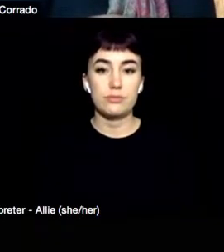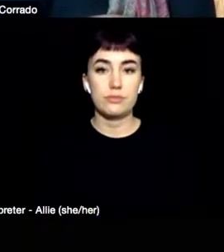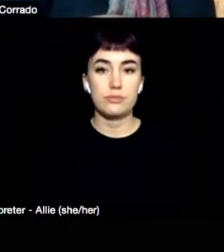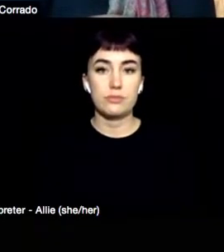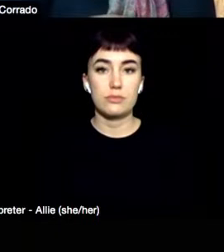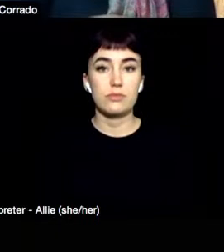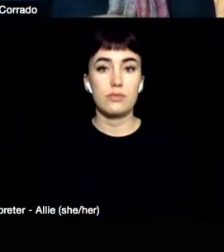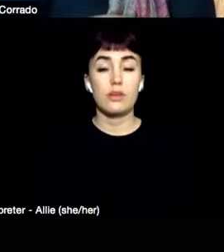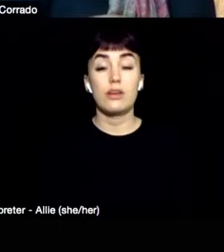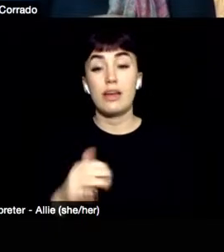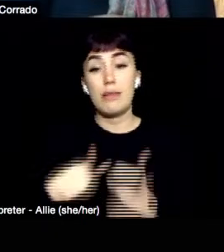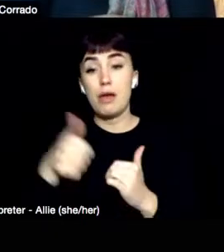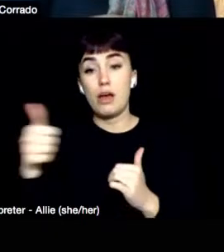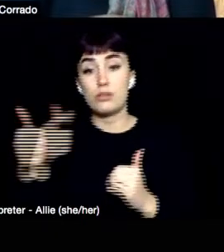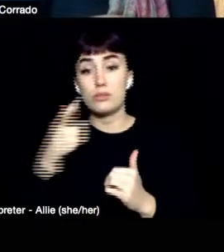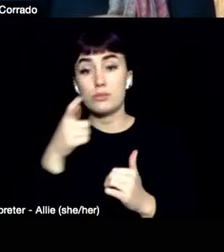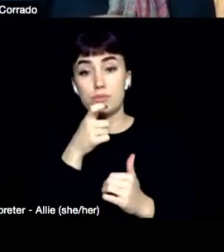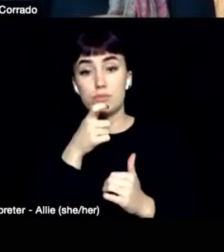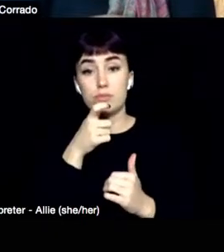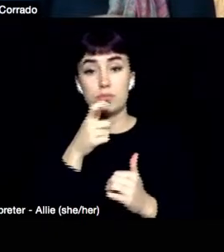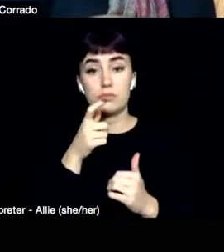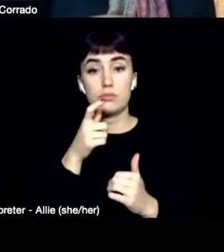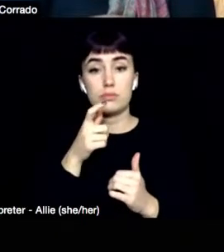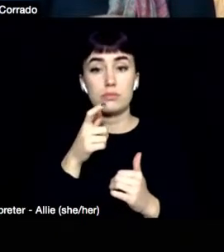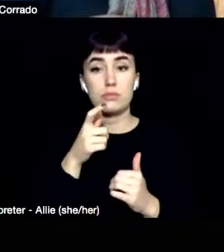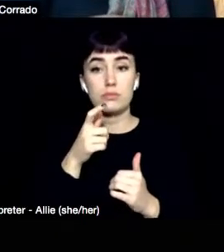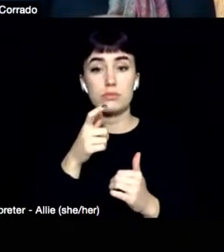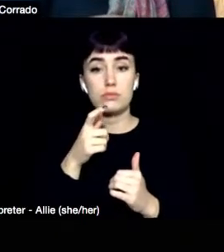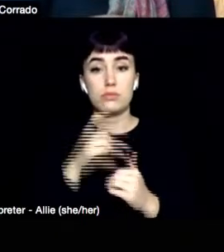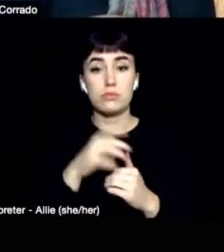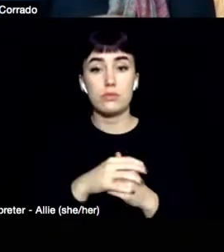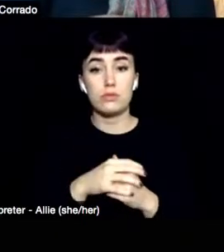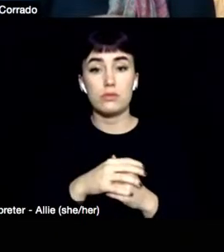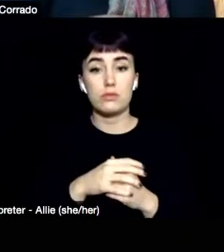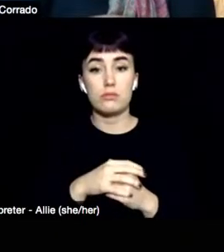Is there anyone else? Yes.